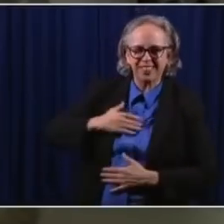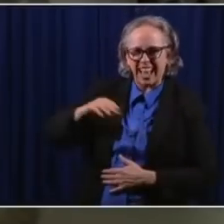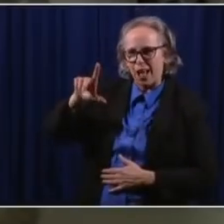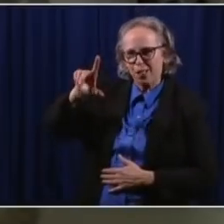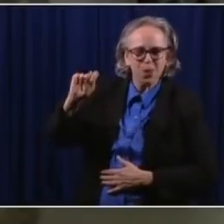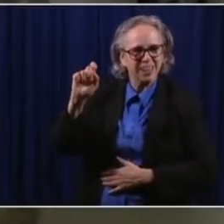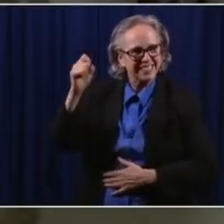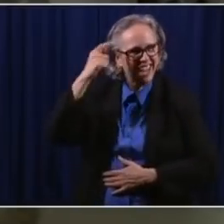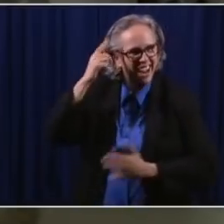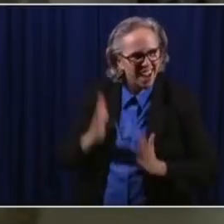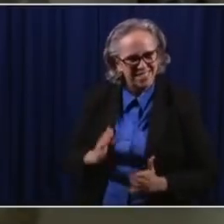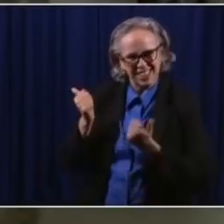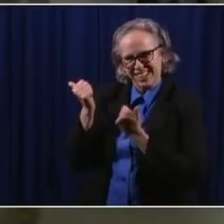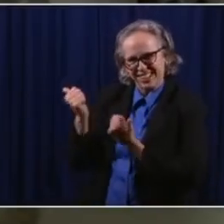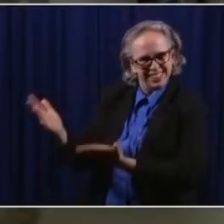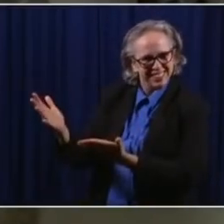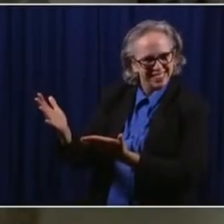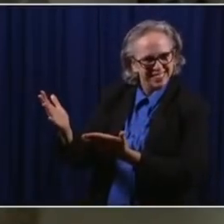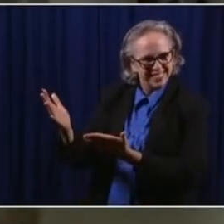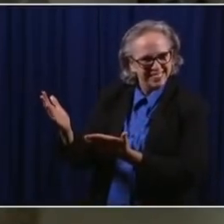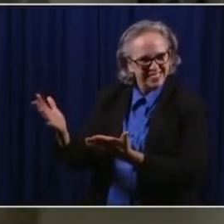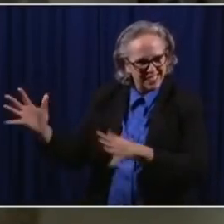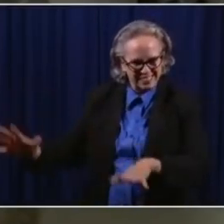I'll let you take it from here.